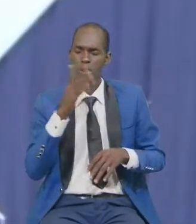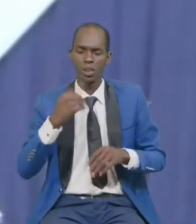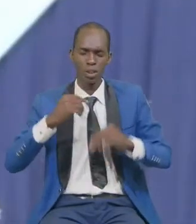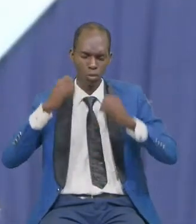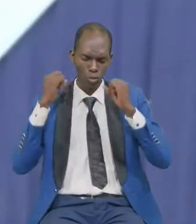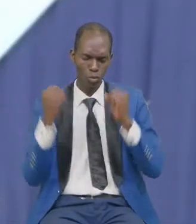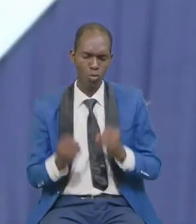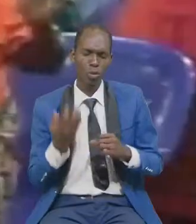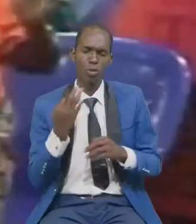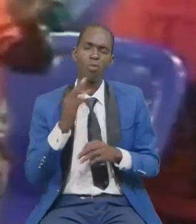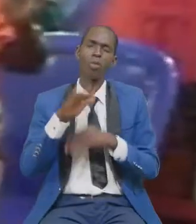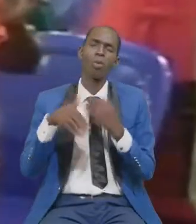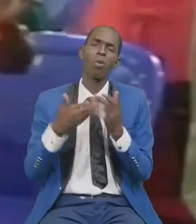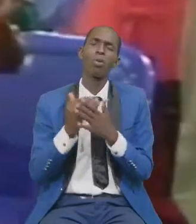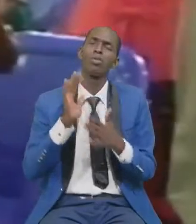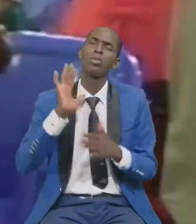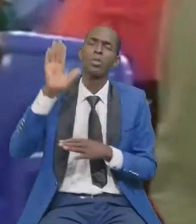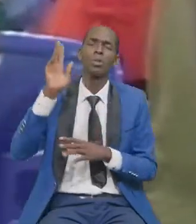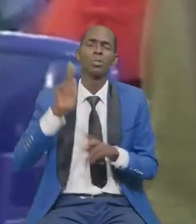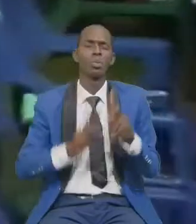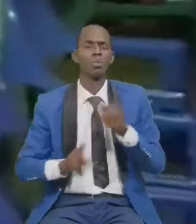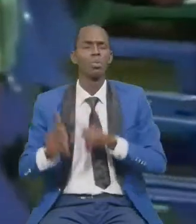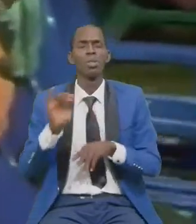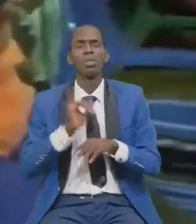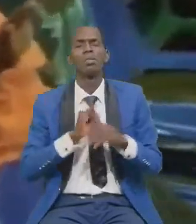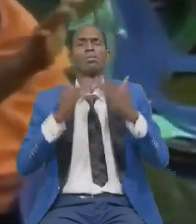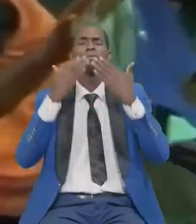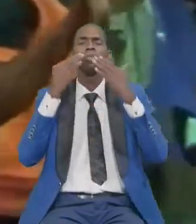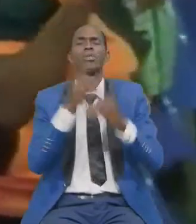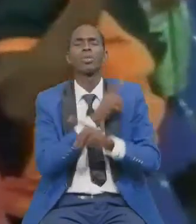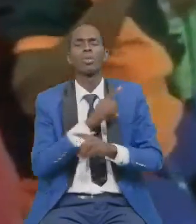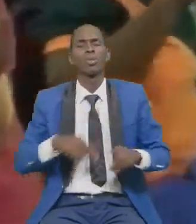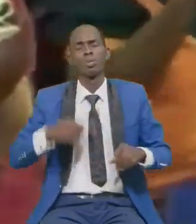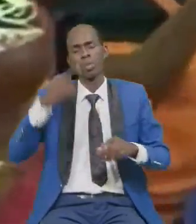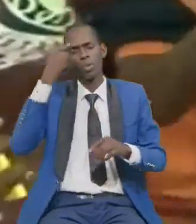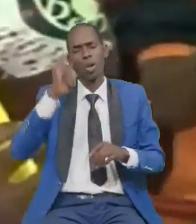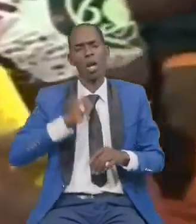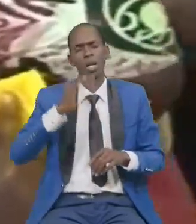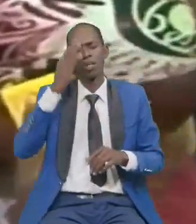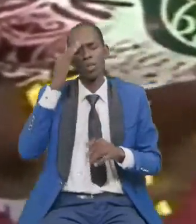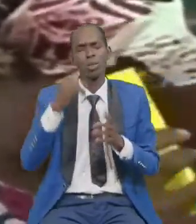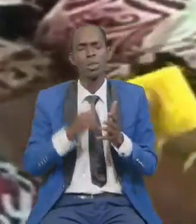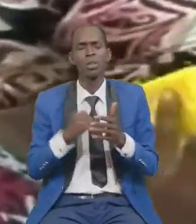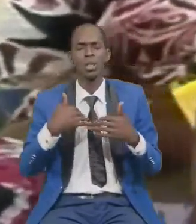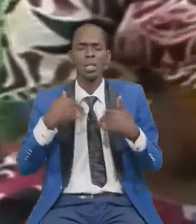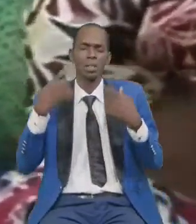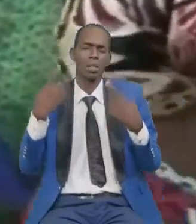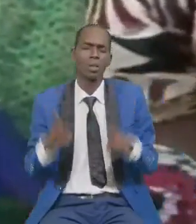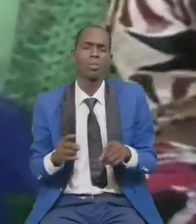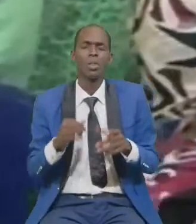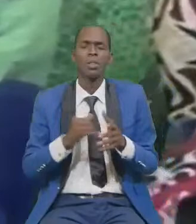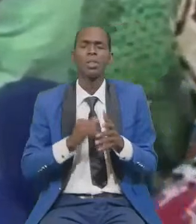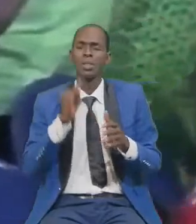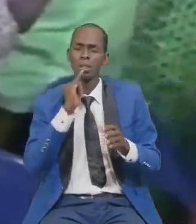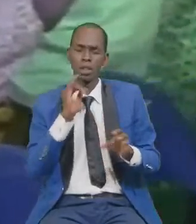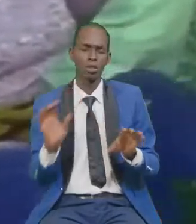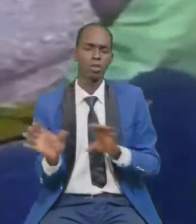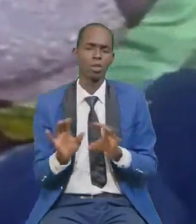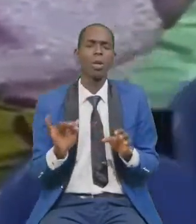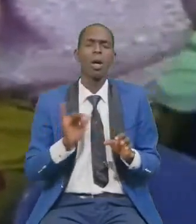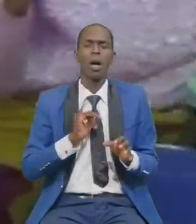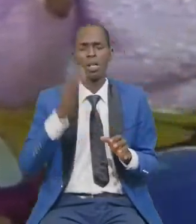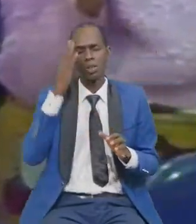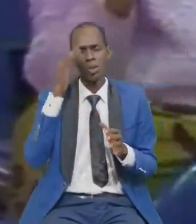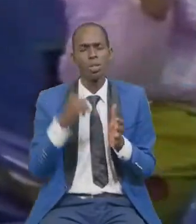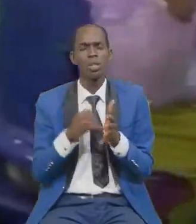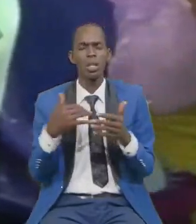all your people. I thank you because I know it is done. I know it is done. I know it